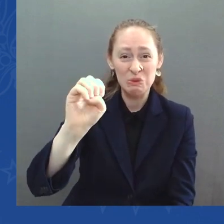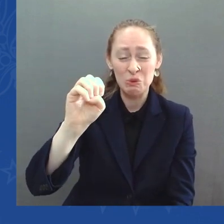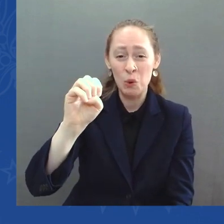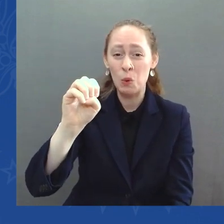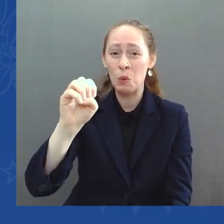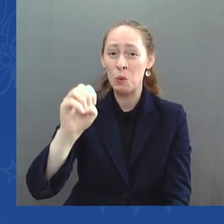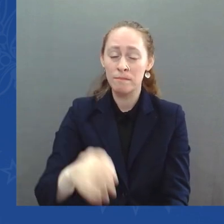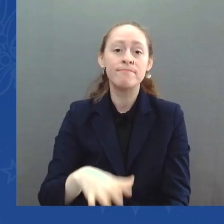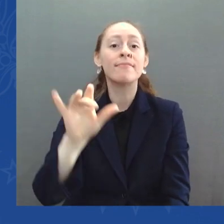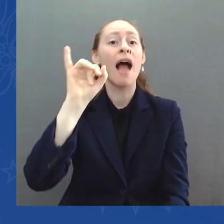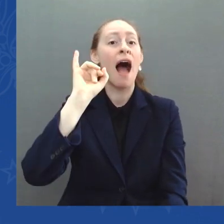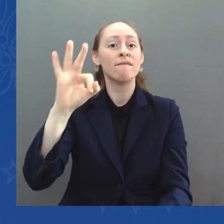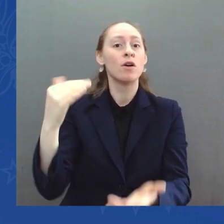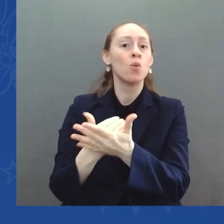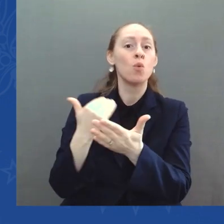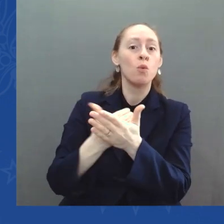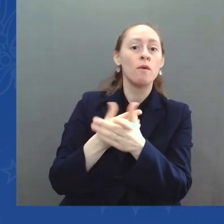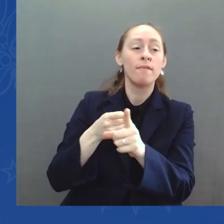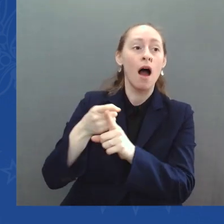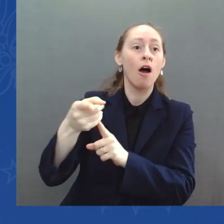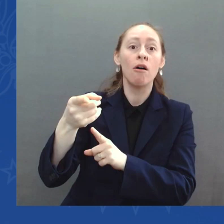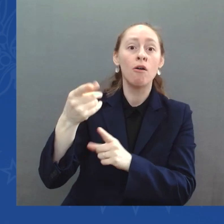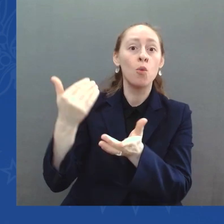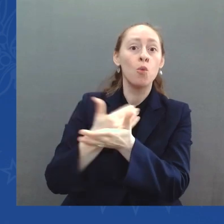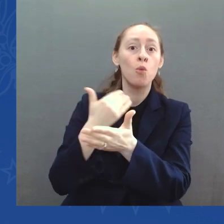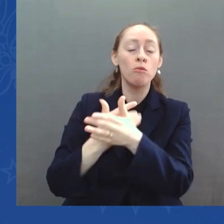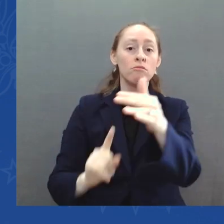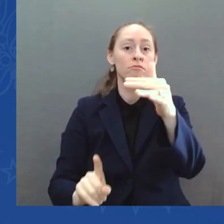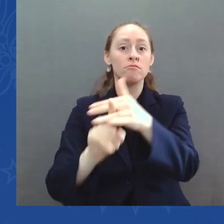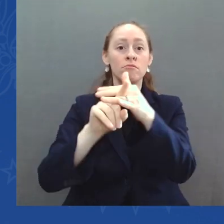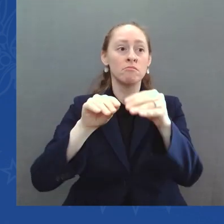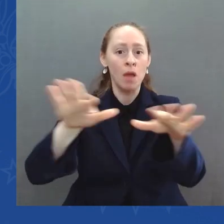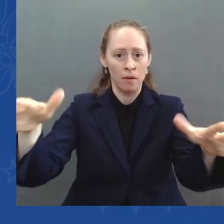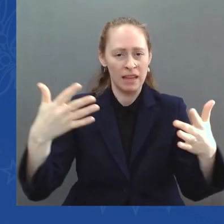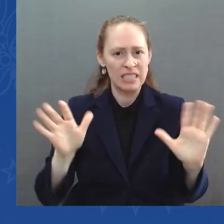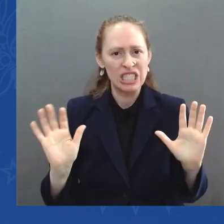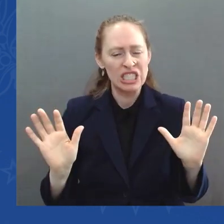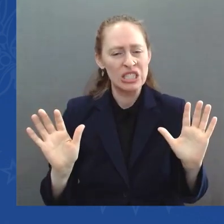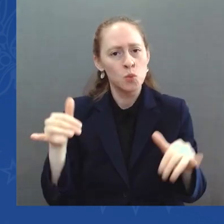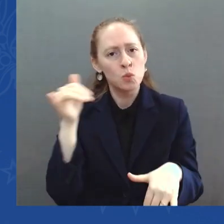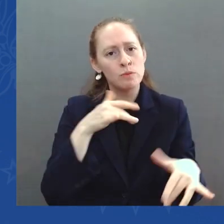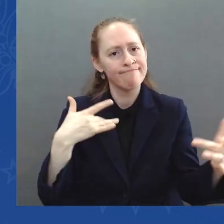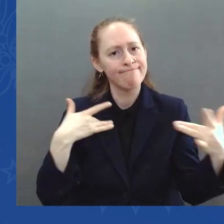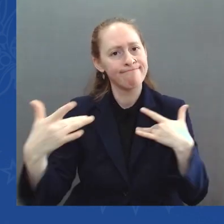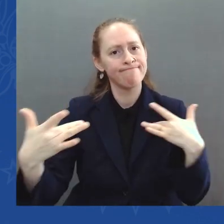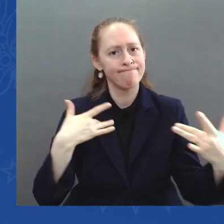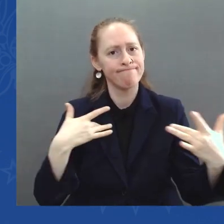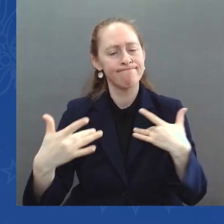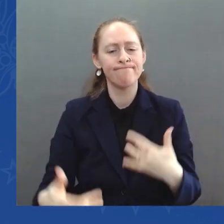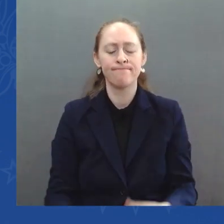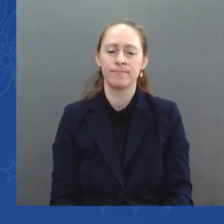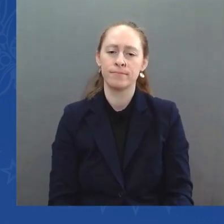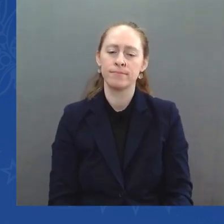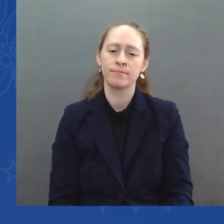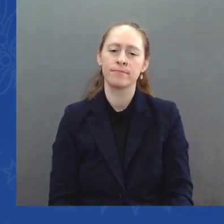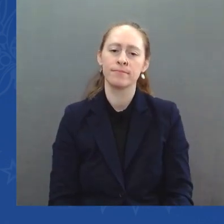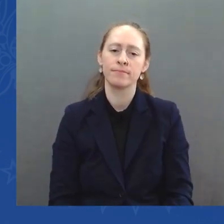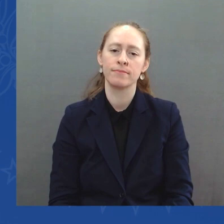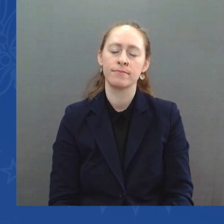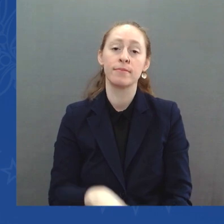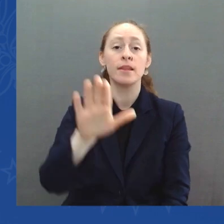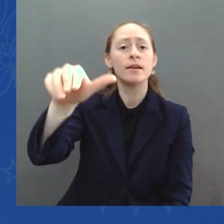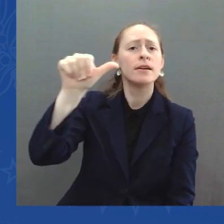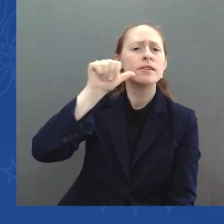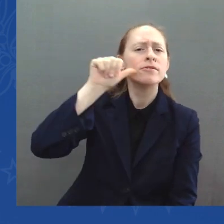we're also running a risk. Yesterday, the Food and Drug Administration, the FDA, and the Center for Disease Control and Prevention,